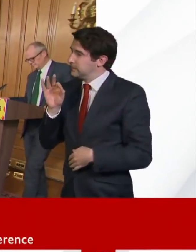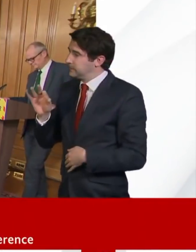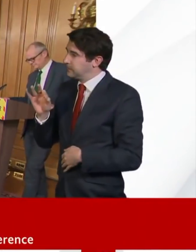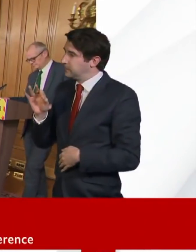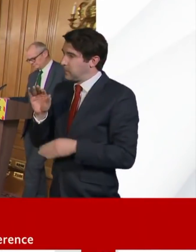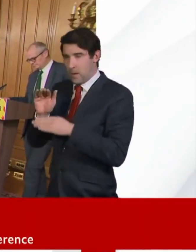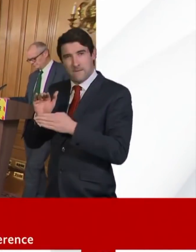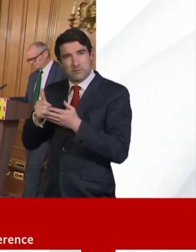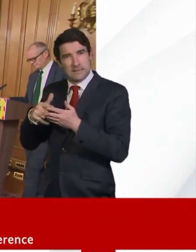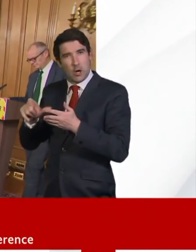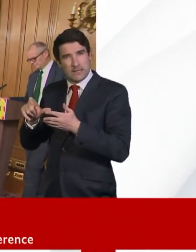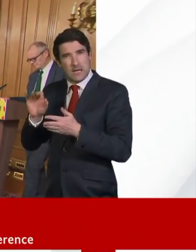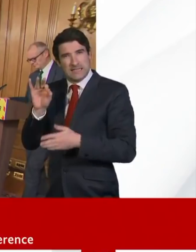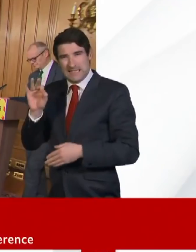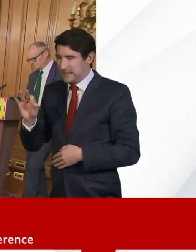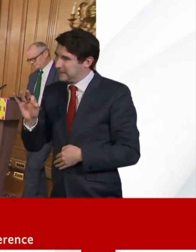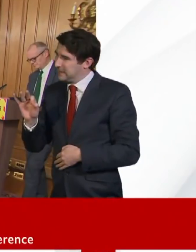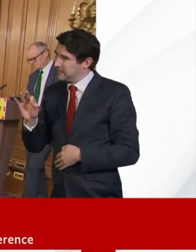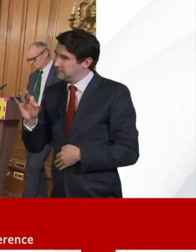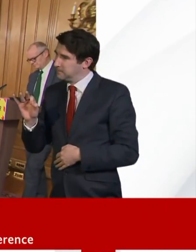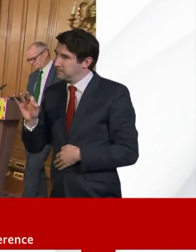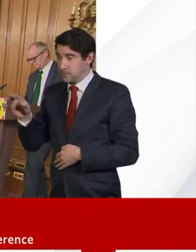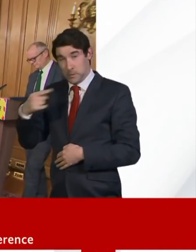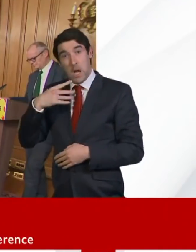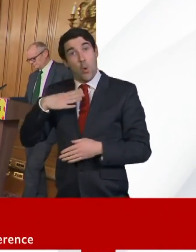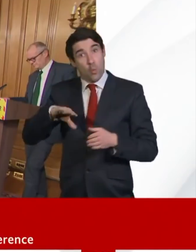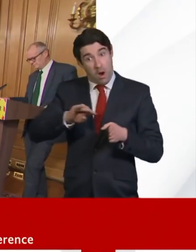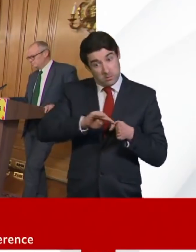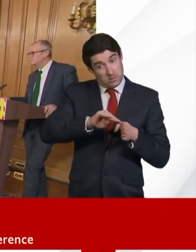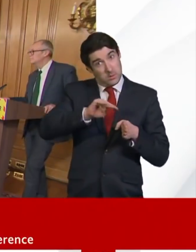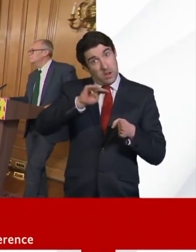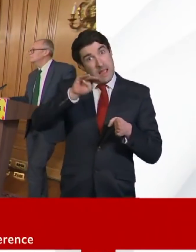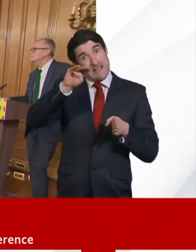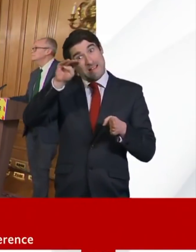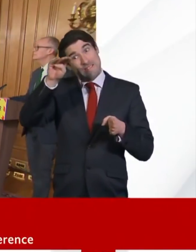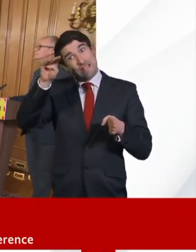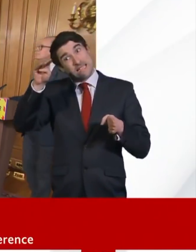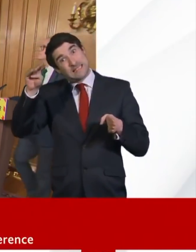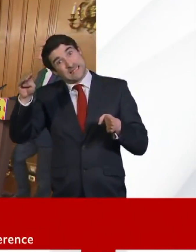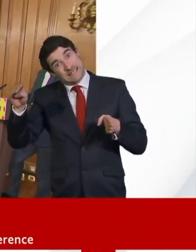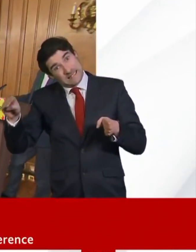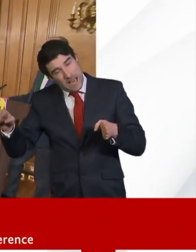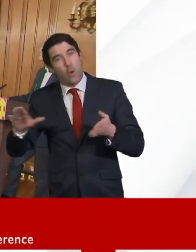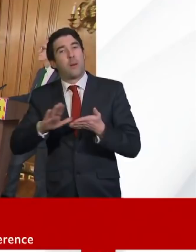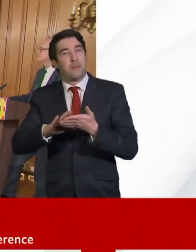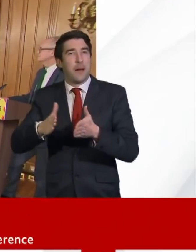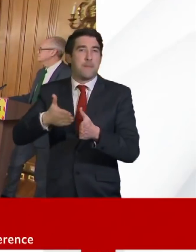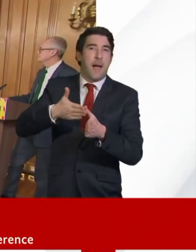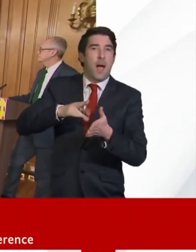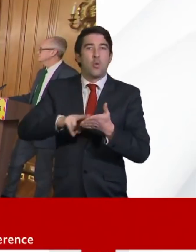the peak. Should we assume, therefore, that once we have evidence that shows we have moved beyond the peak, that the restrictions will start to be